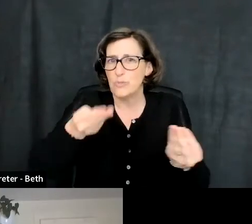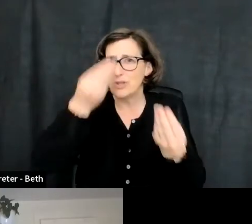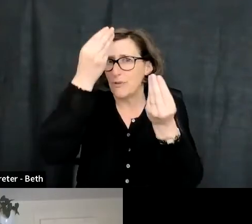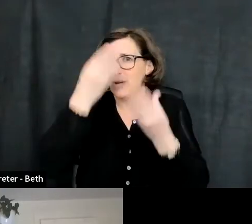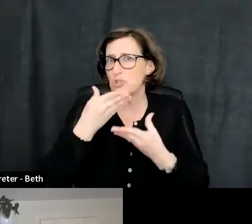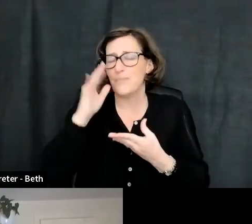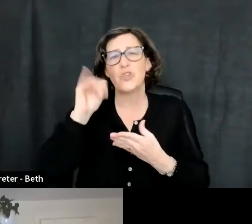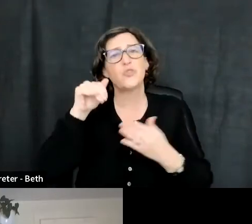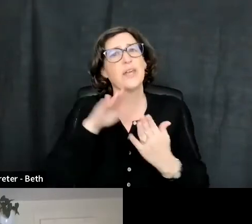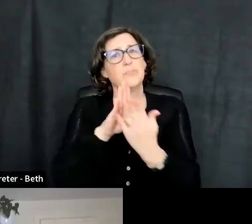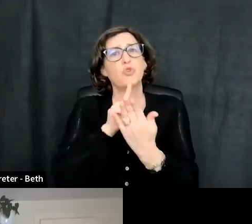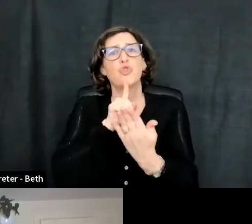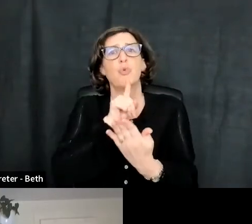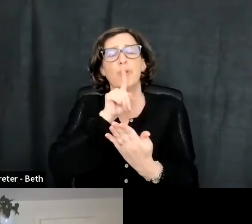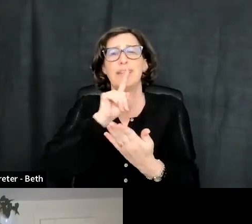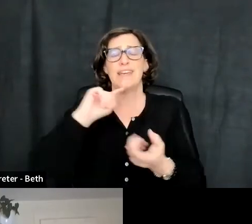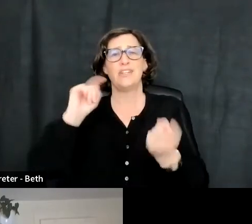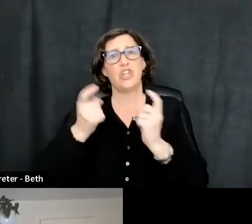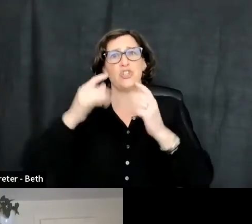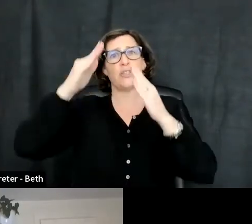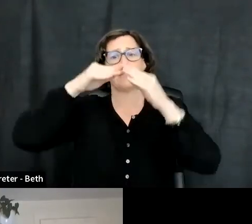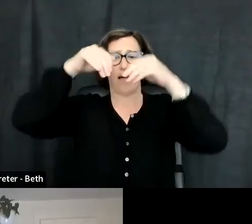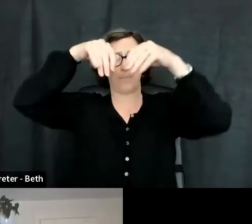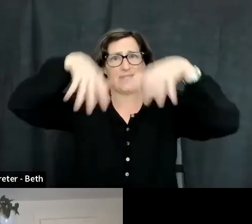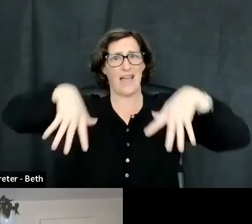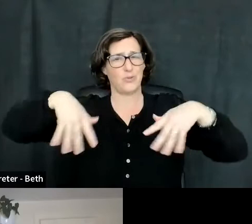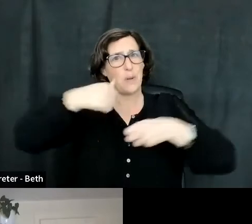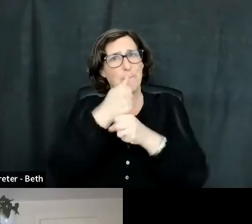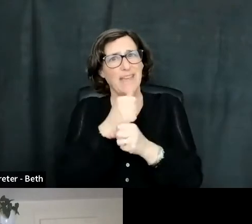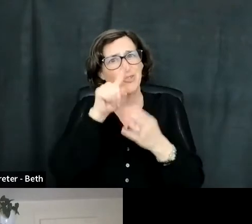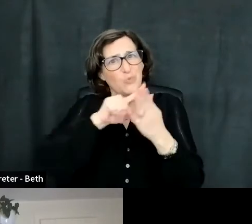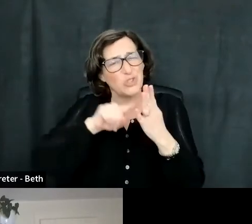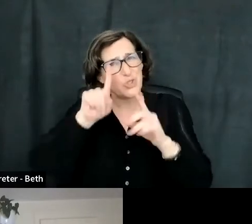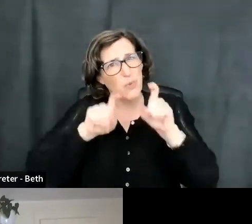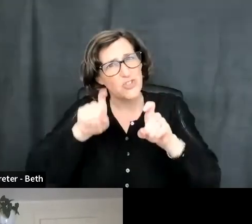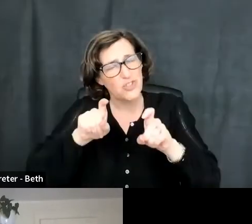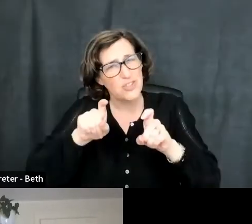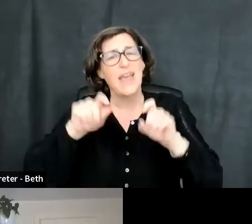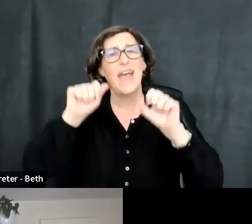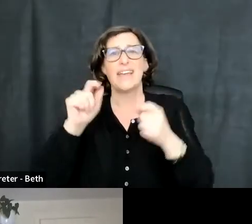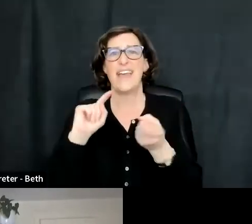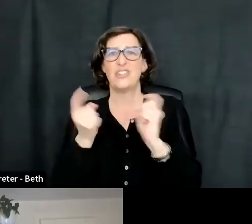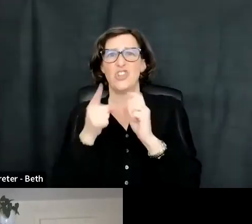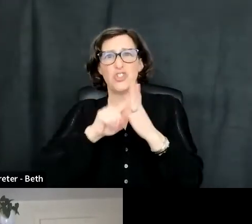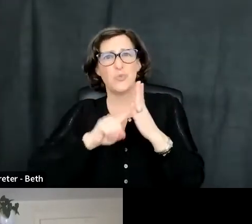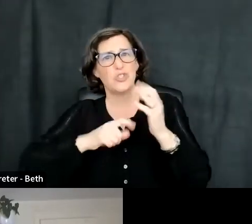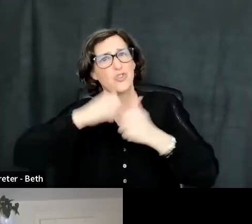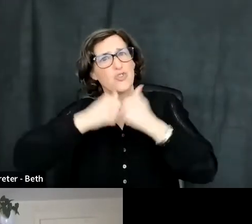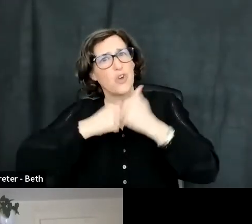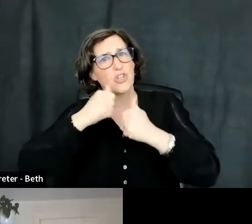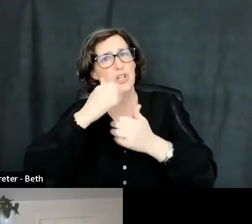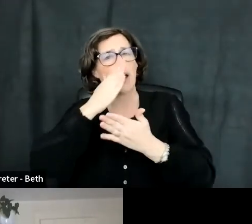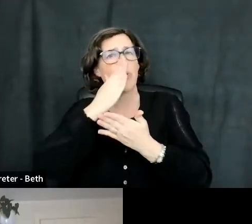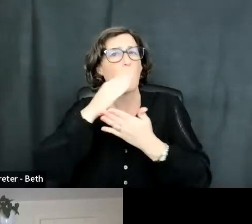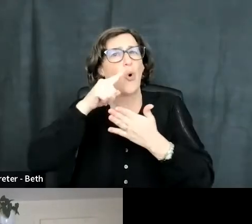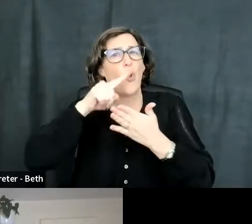approach, it really inverts the top-down approaches to generating research questions. It can also alter the research structure on what knowledge gets produced,